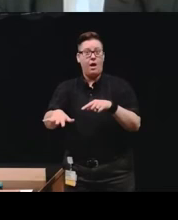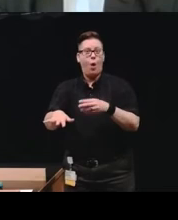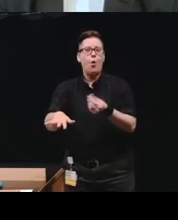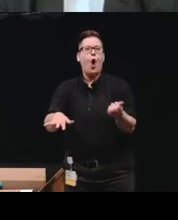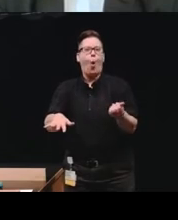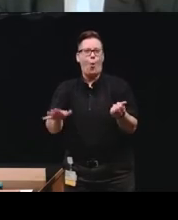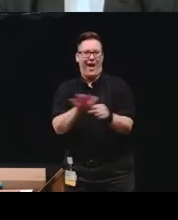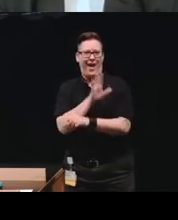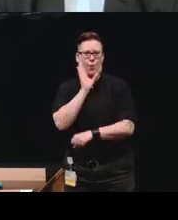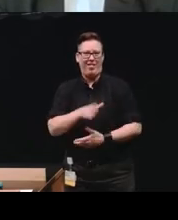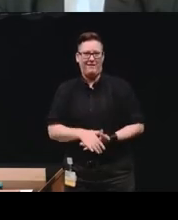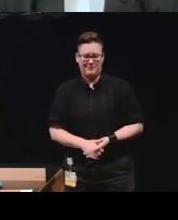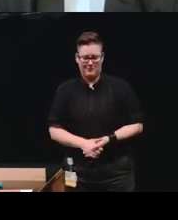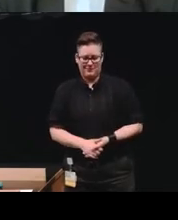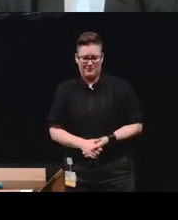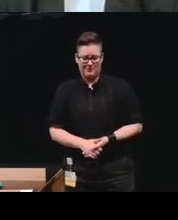away entirely.